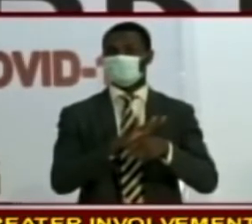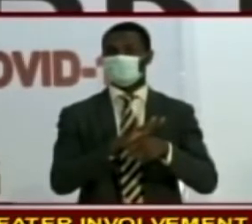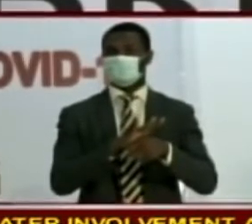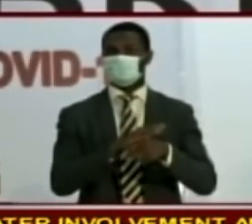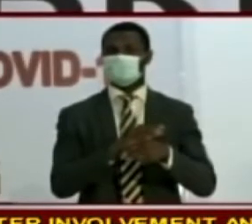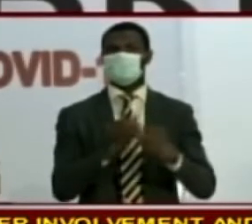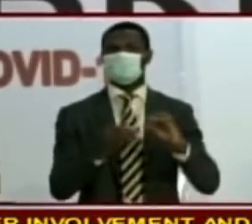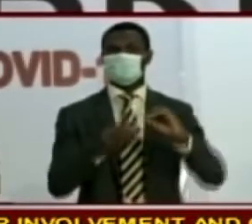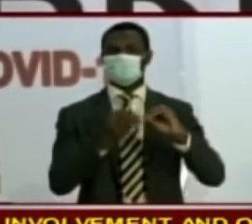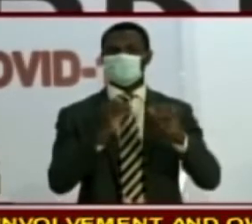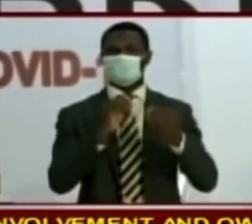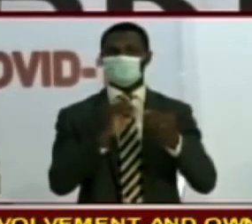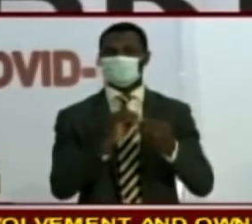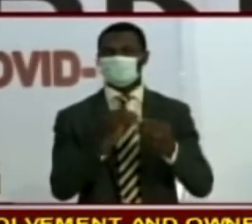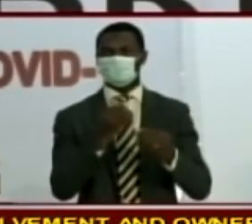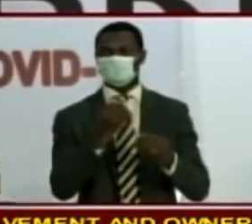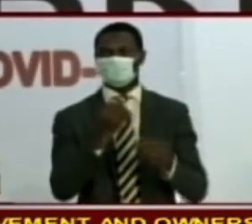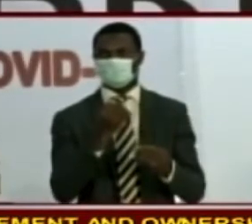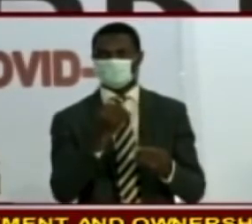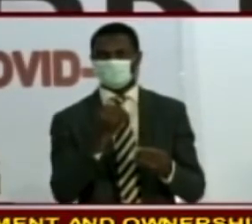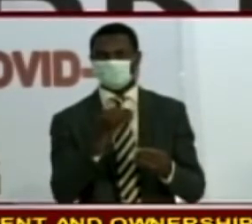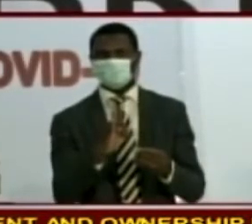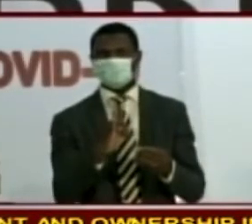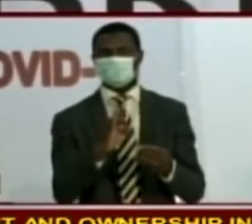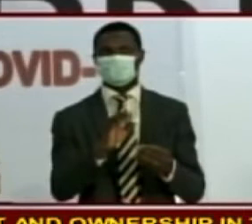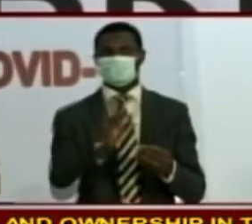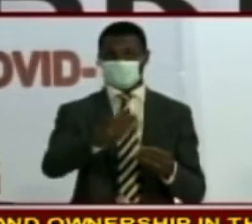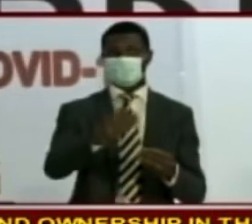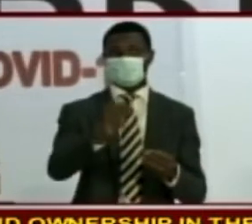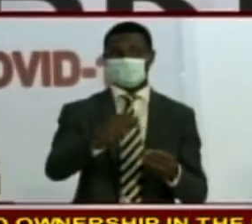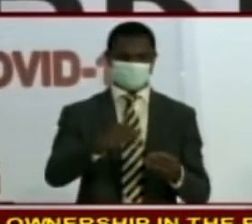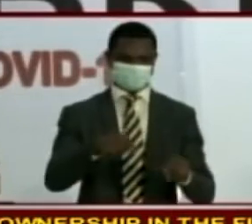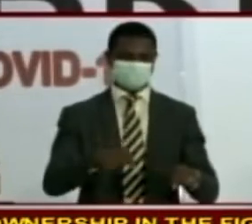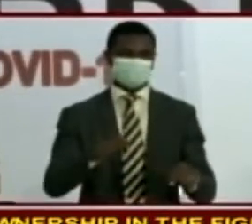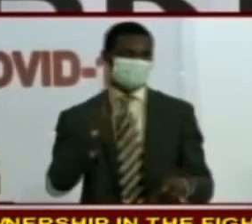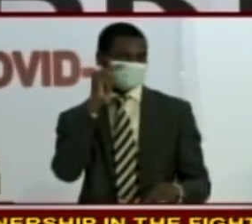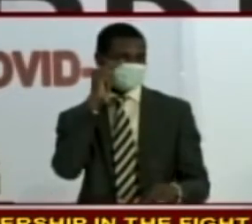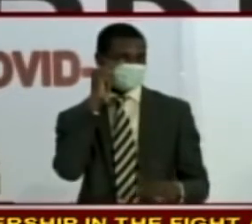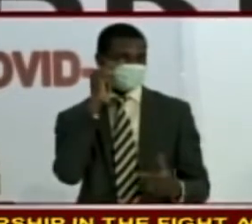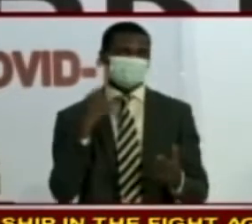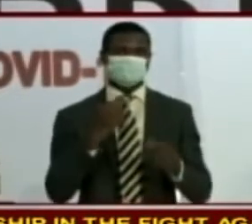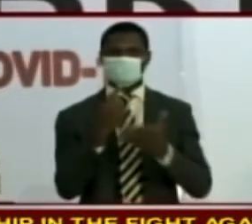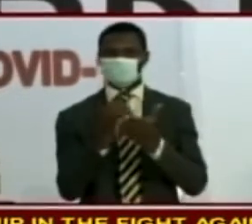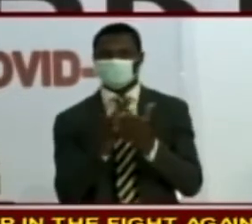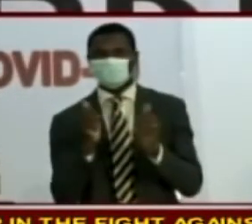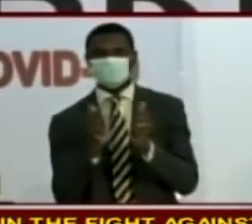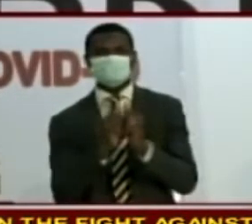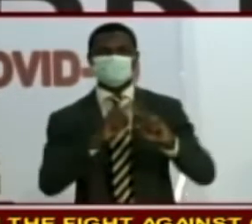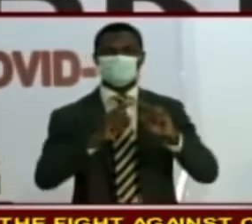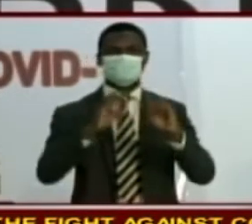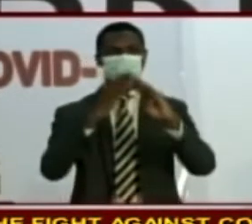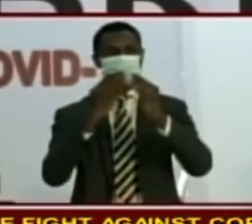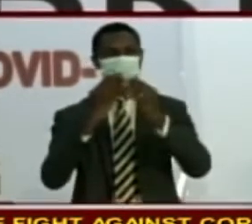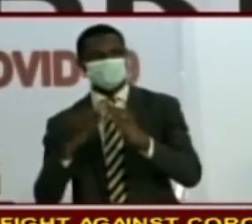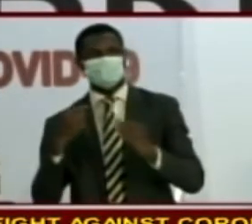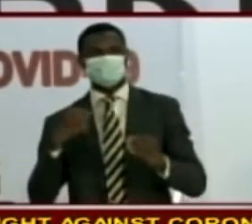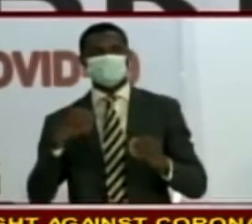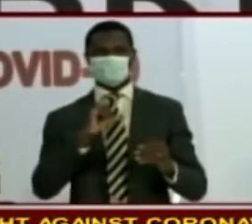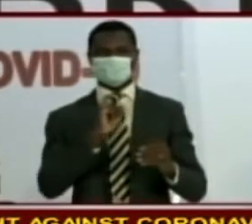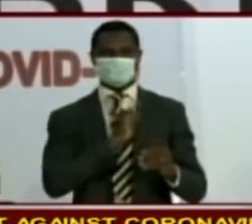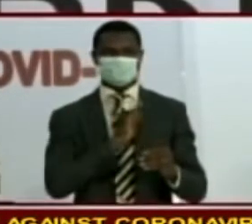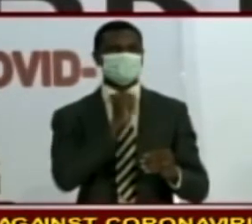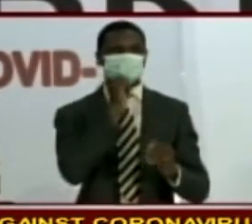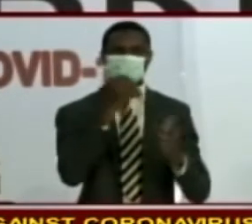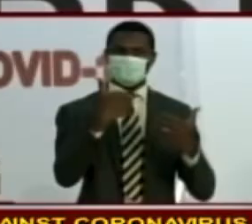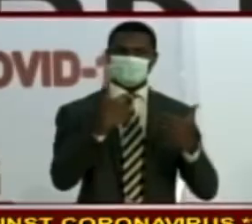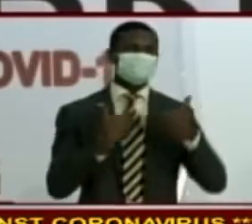quantification of our needs as a country. We are discussing with the donor community. I don't have a figure for you at the moment in terms